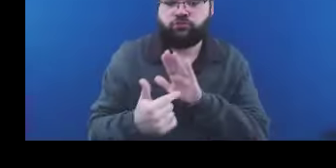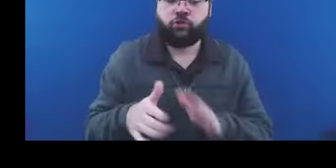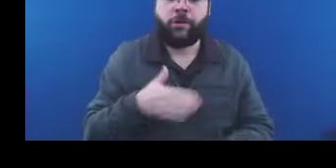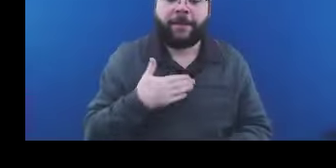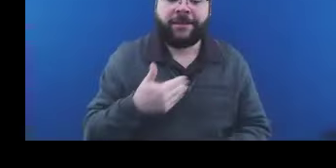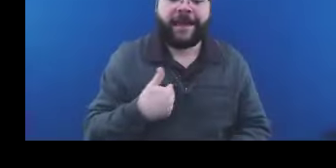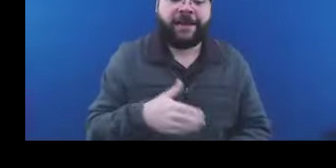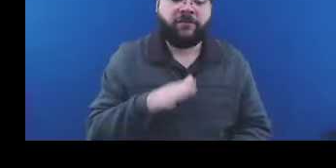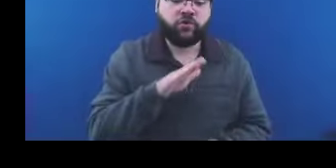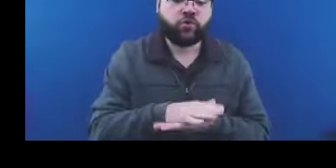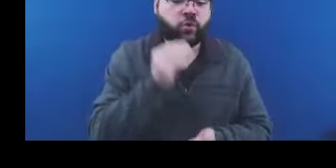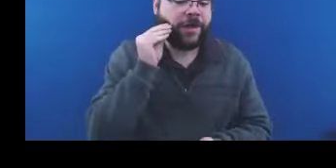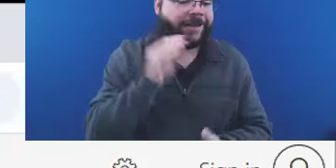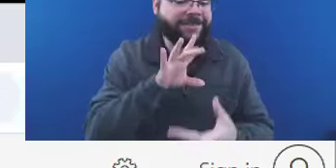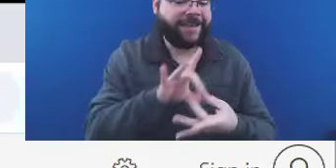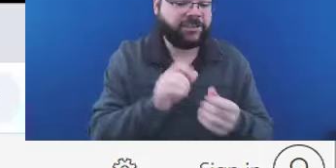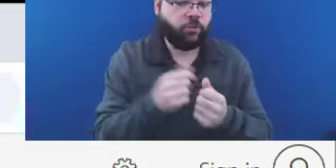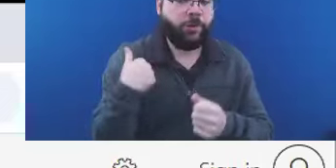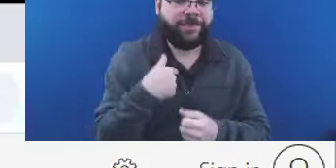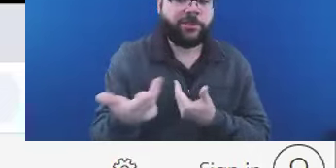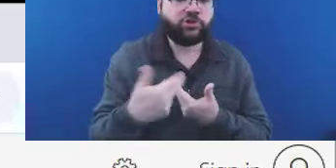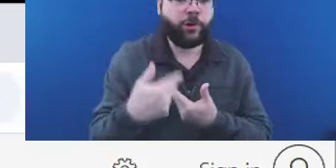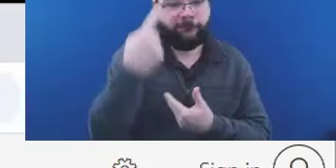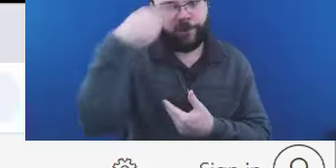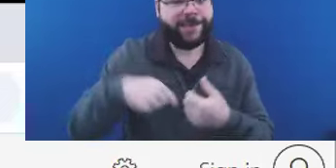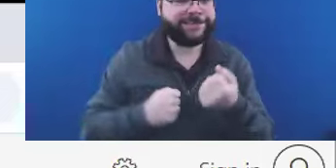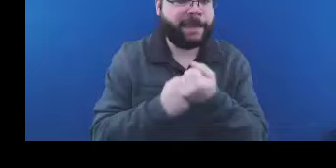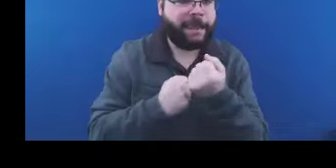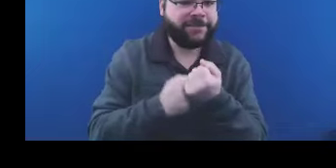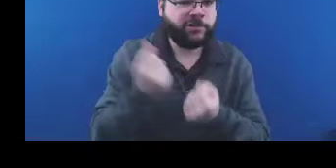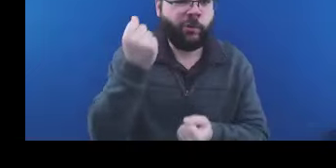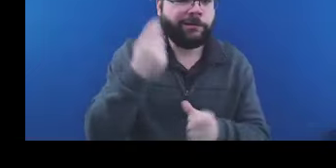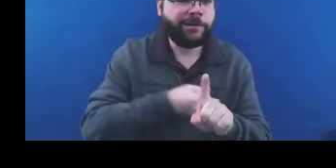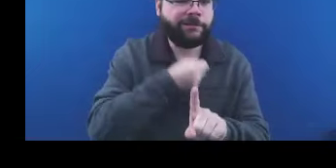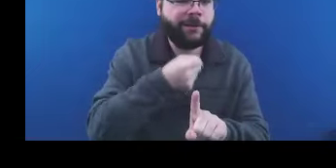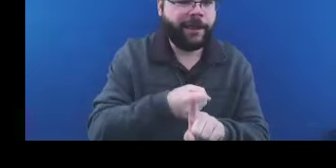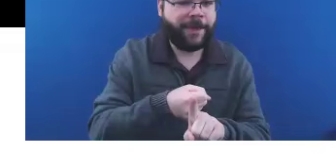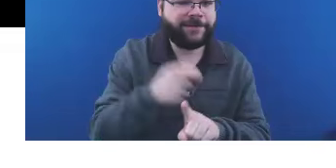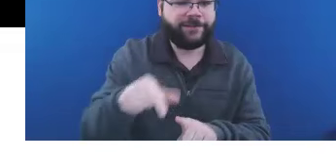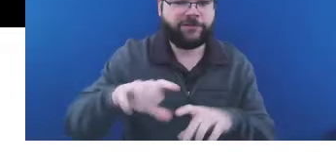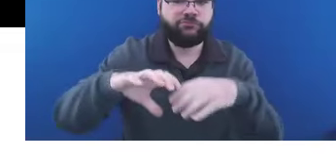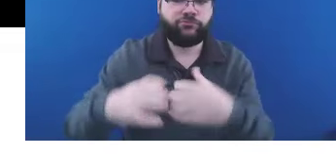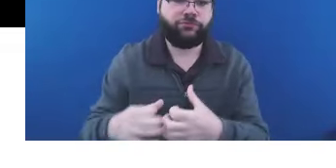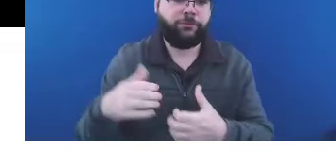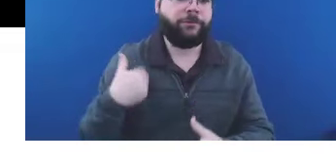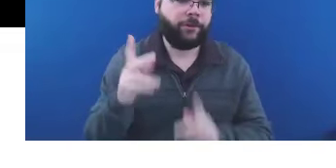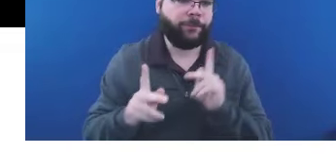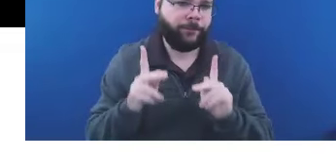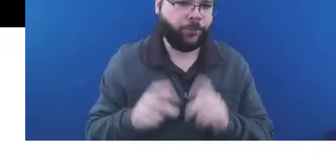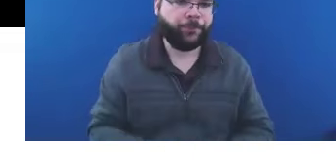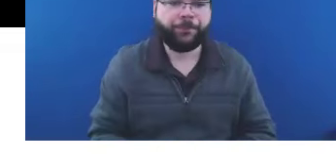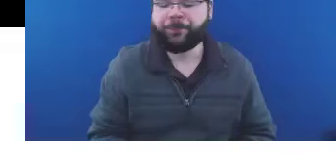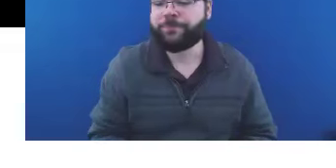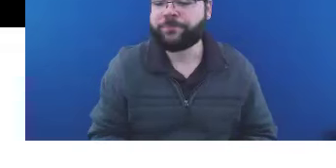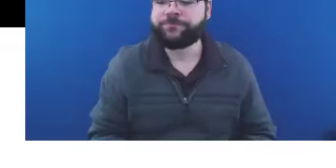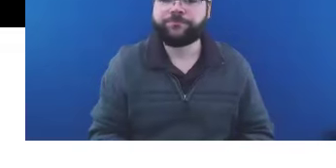us today. They're joining us for this advocacy to help us understand the impact on this young population better. So now I'm going to